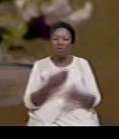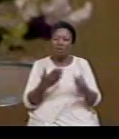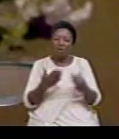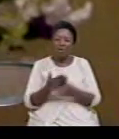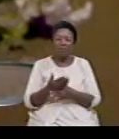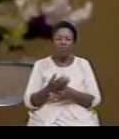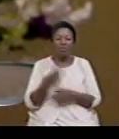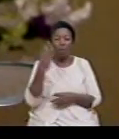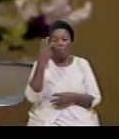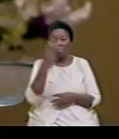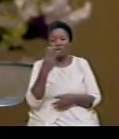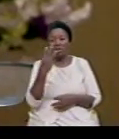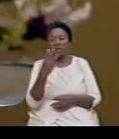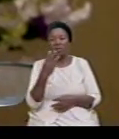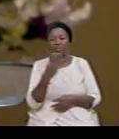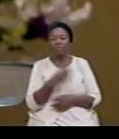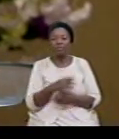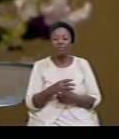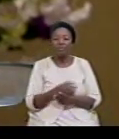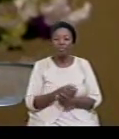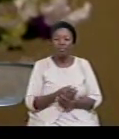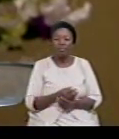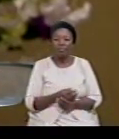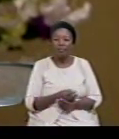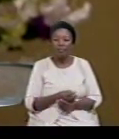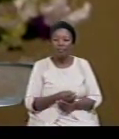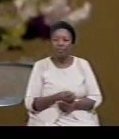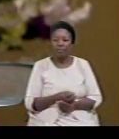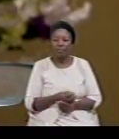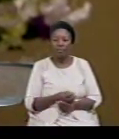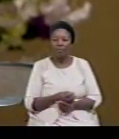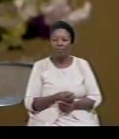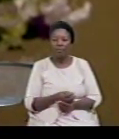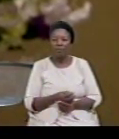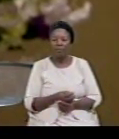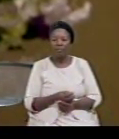and Telegraph. Please, let's do that.